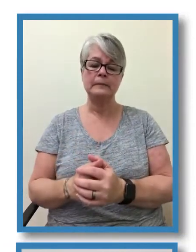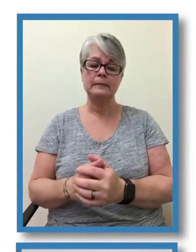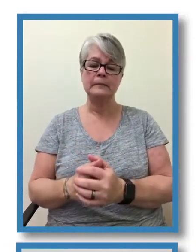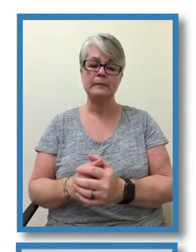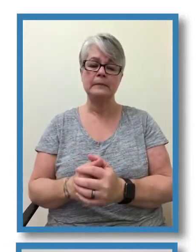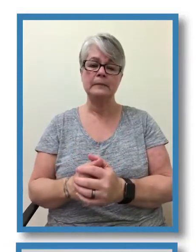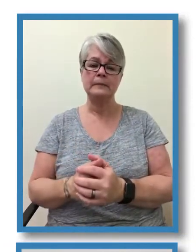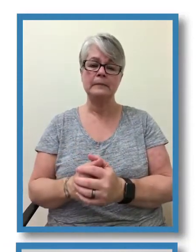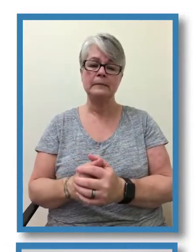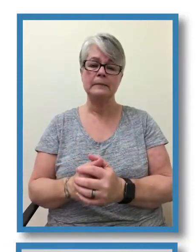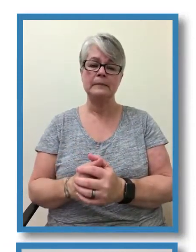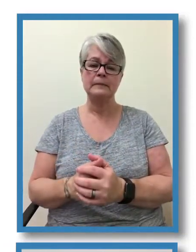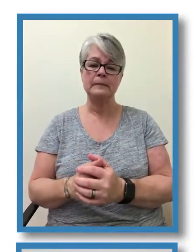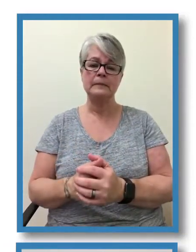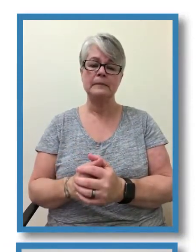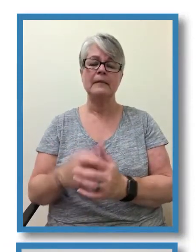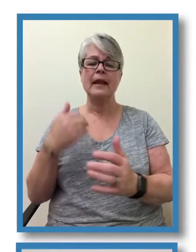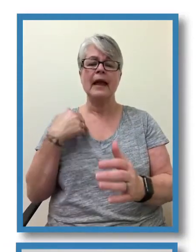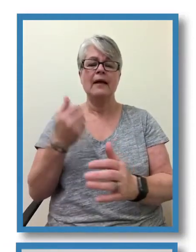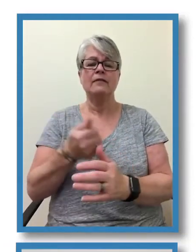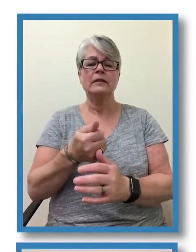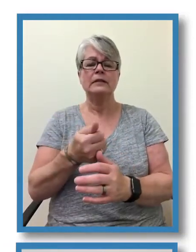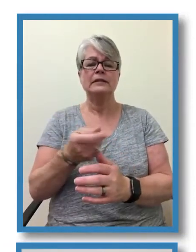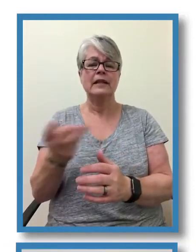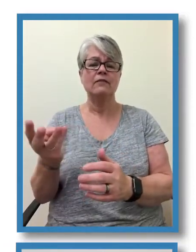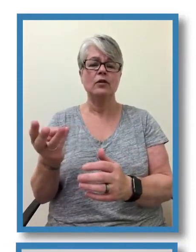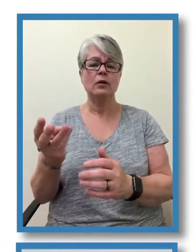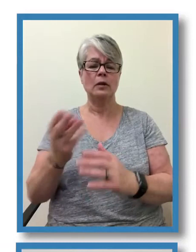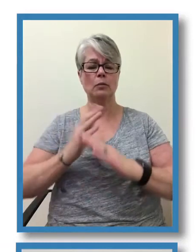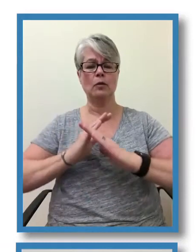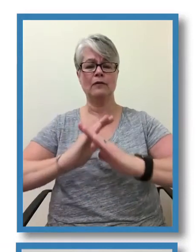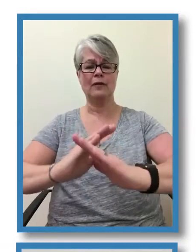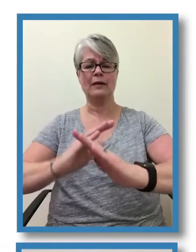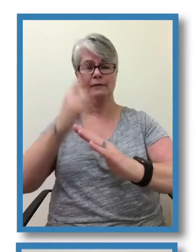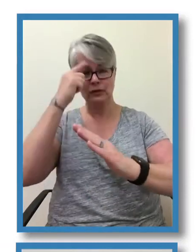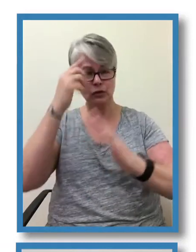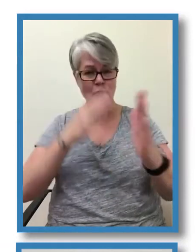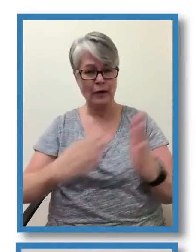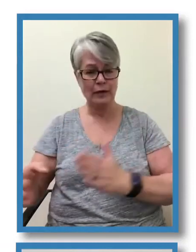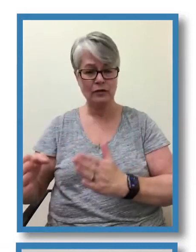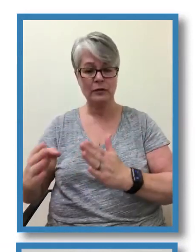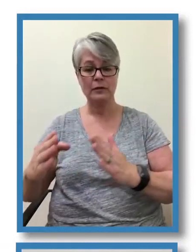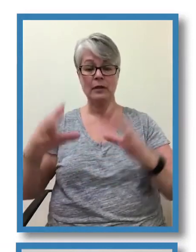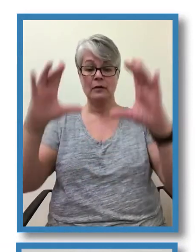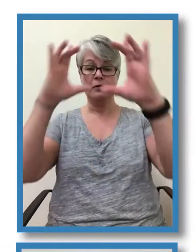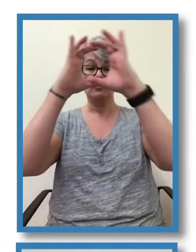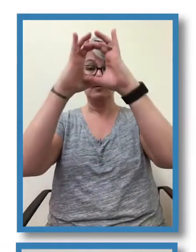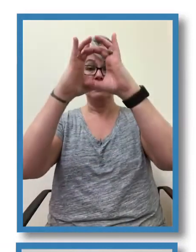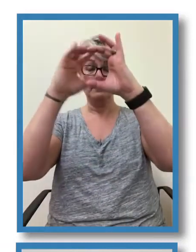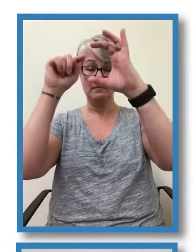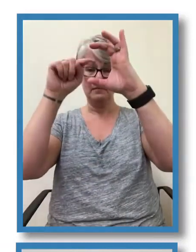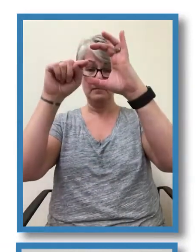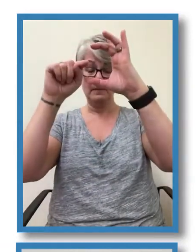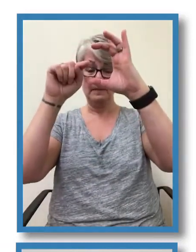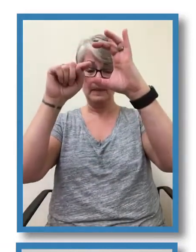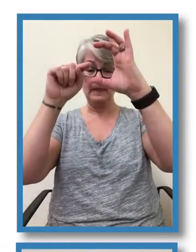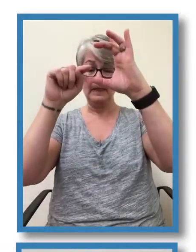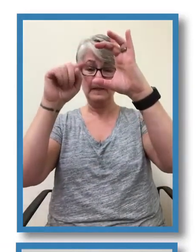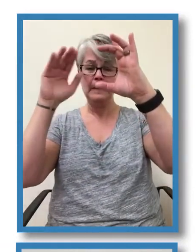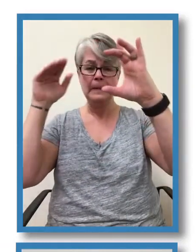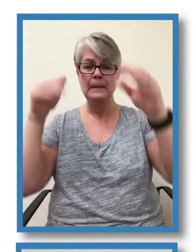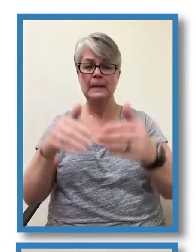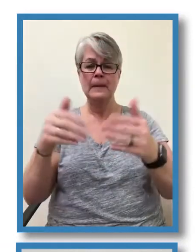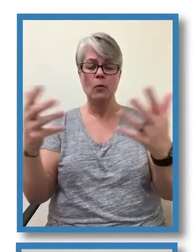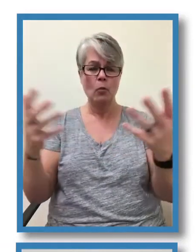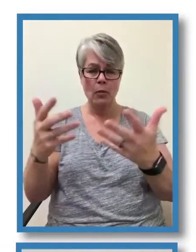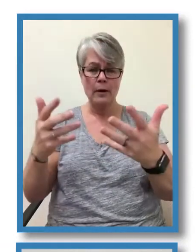on improving cognitive reserve, other strategies trying to improve or reduce brain inflammation, and other